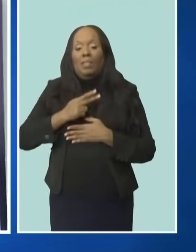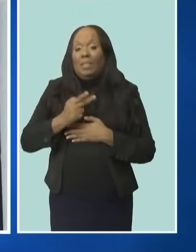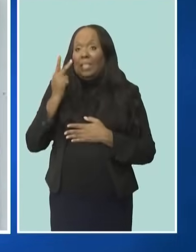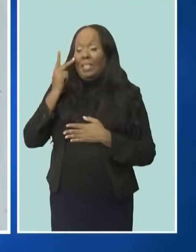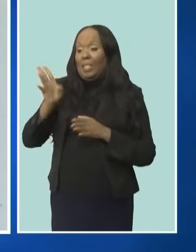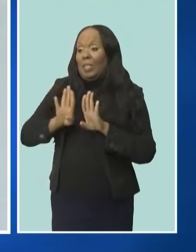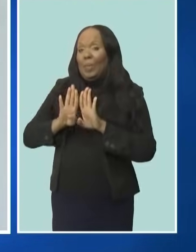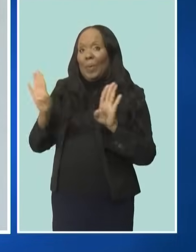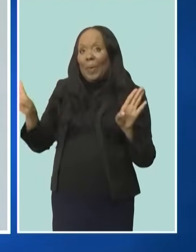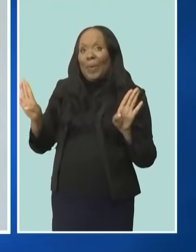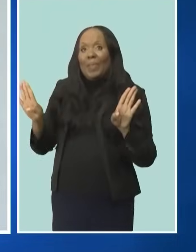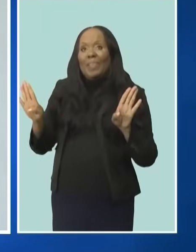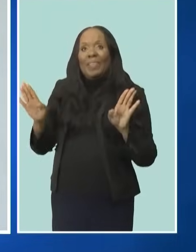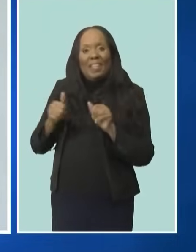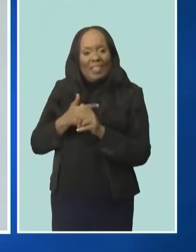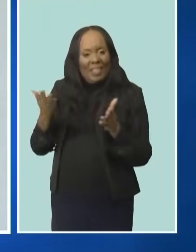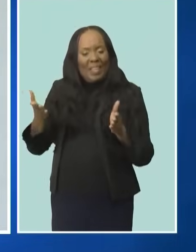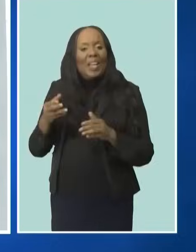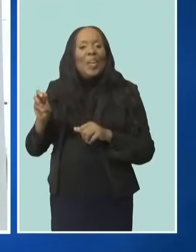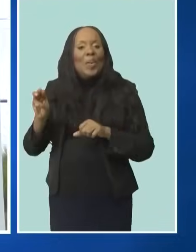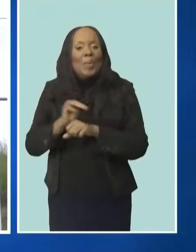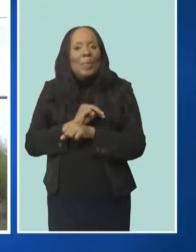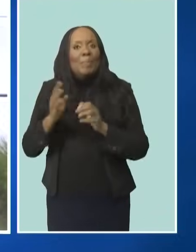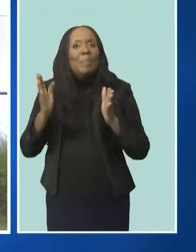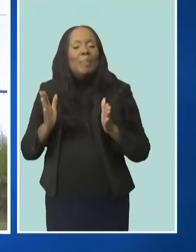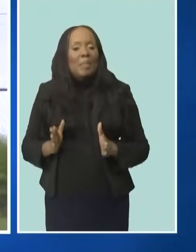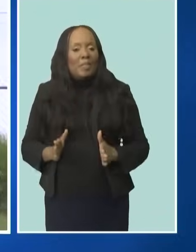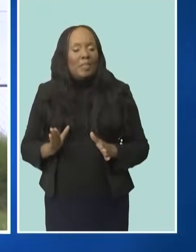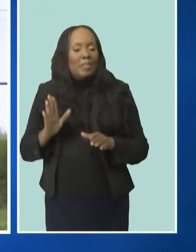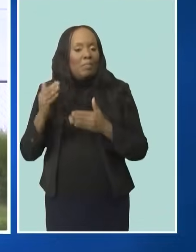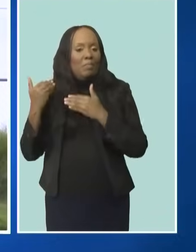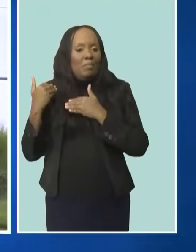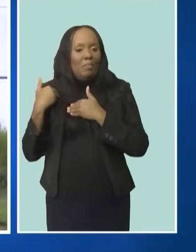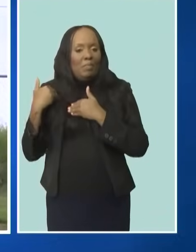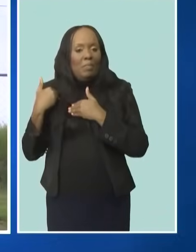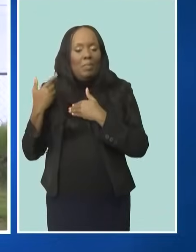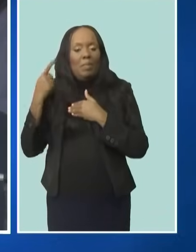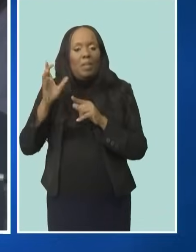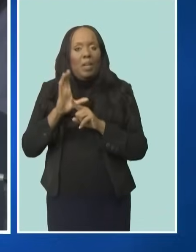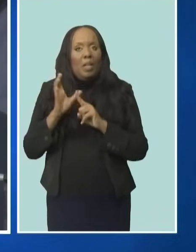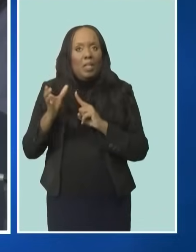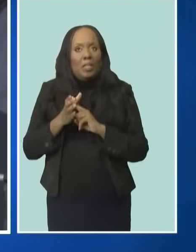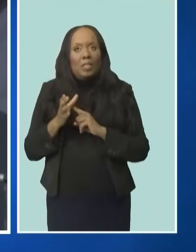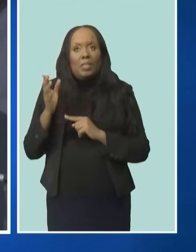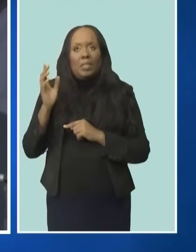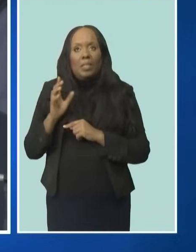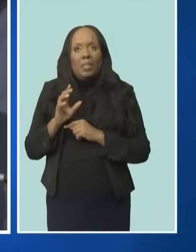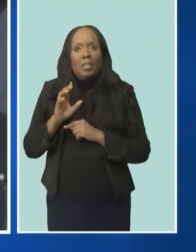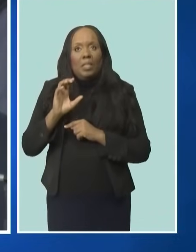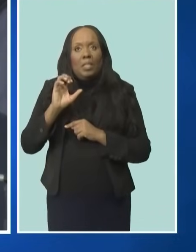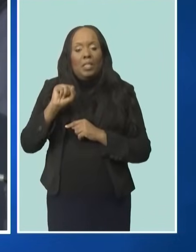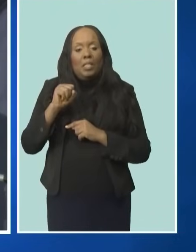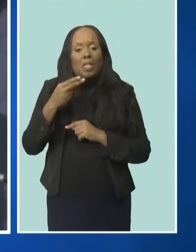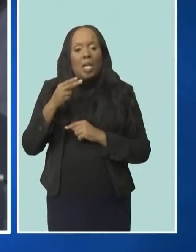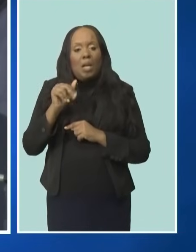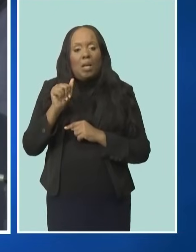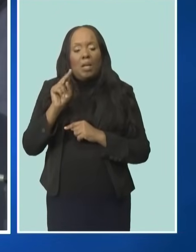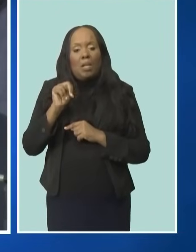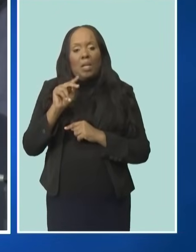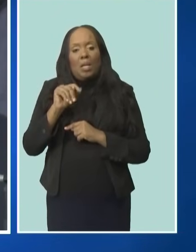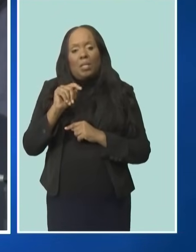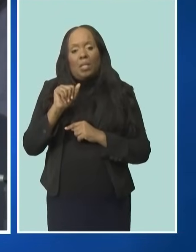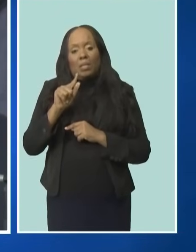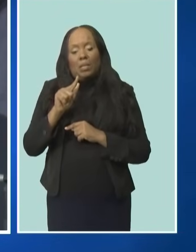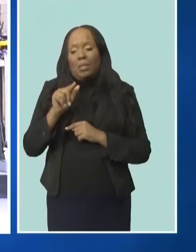wall. And Minister in the Office of the Prime Minister with responsibility for culture, Senator Dr. Chantal Moreau-Knight,